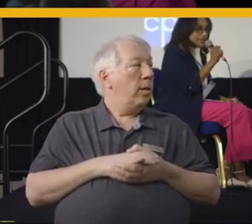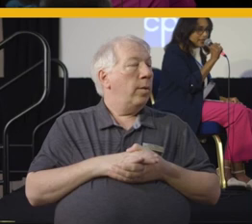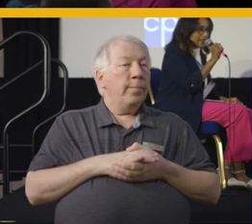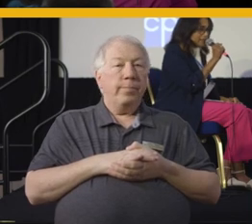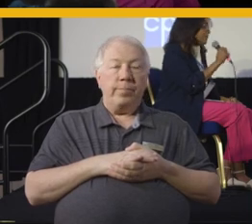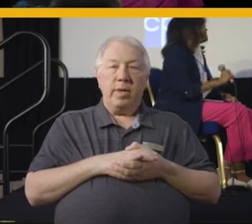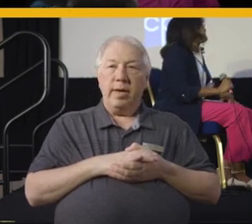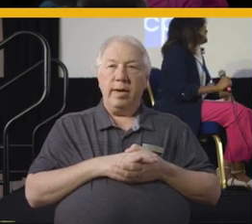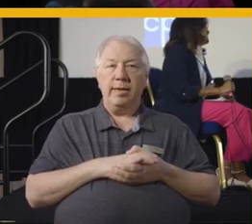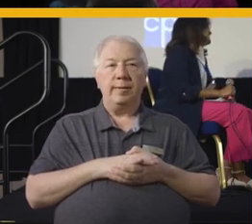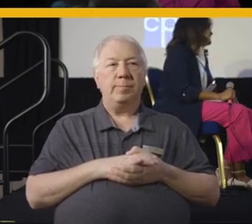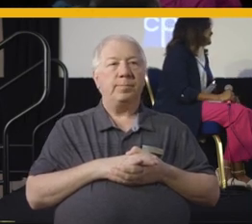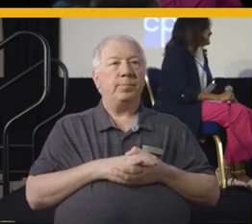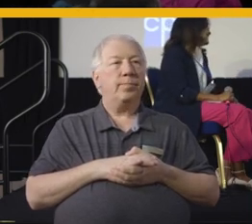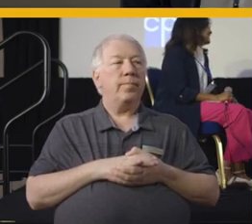We're making it happen.